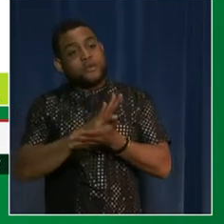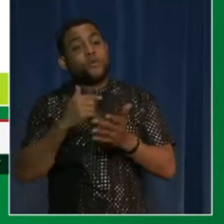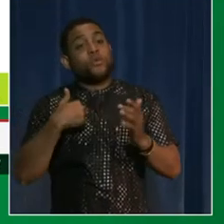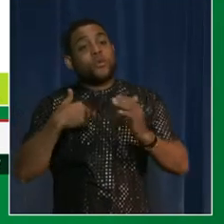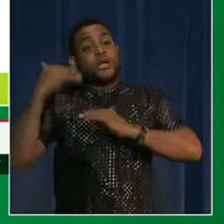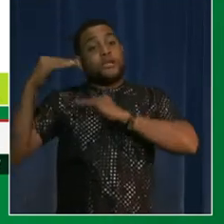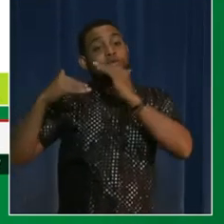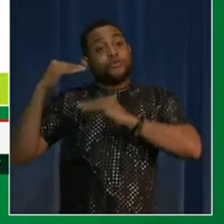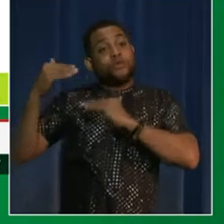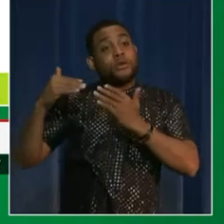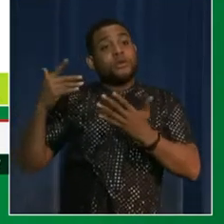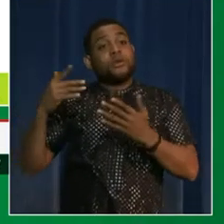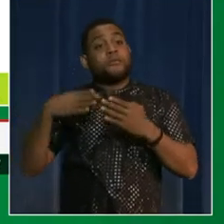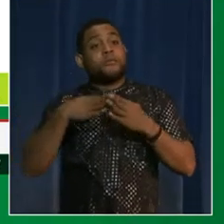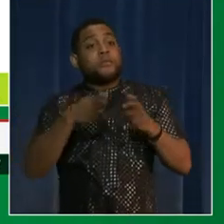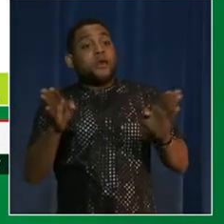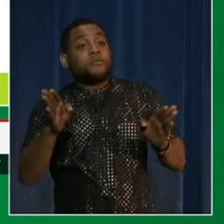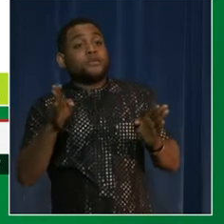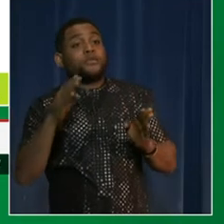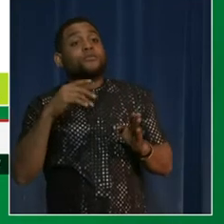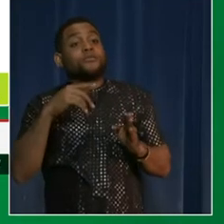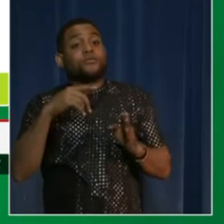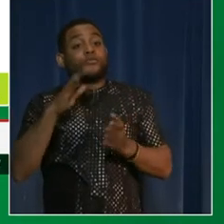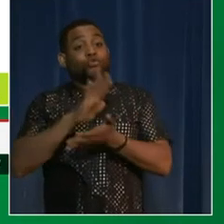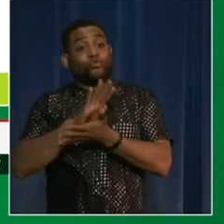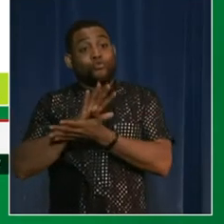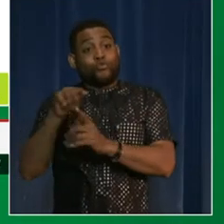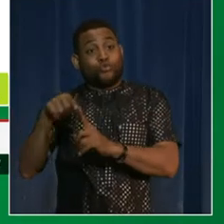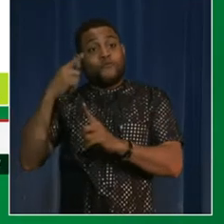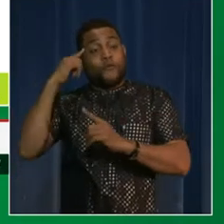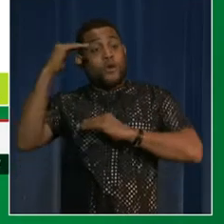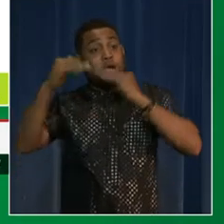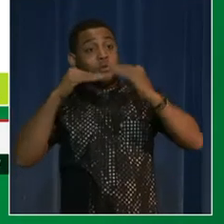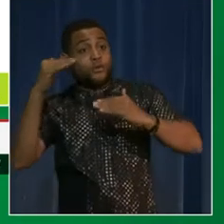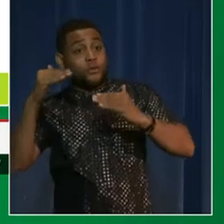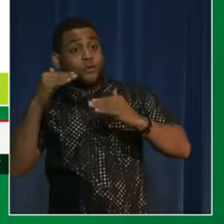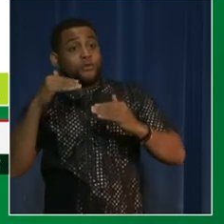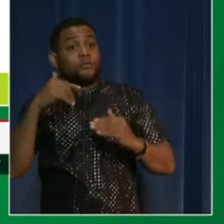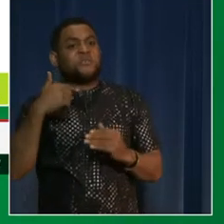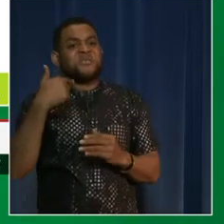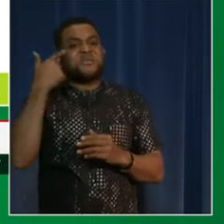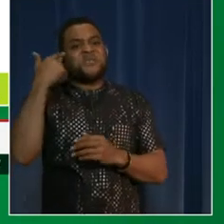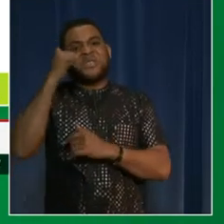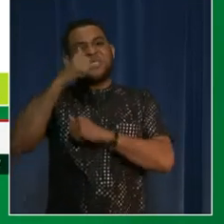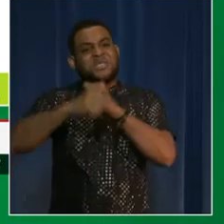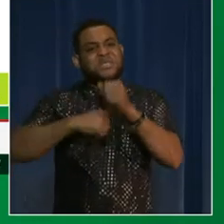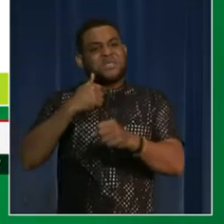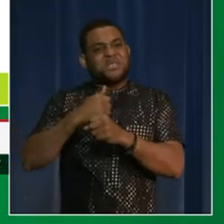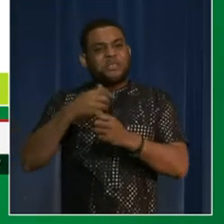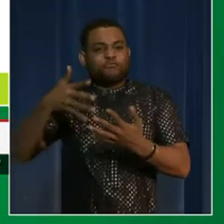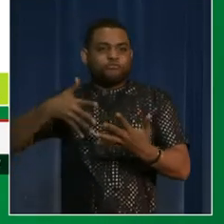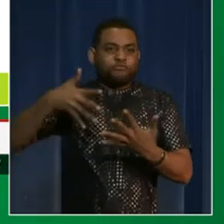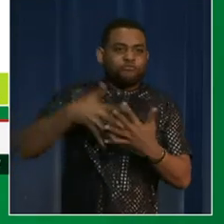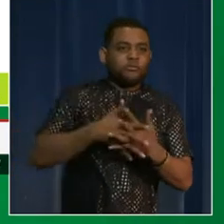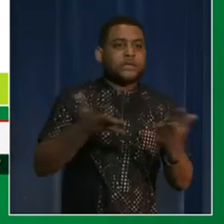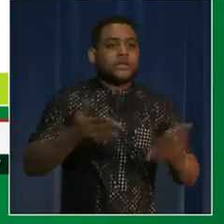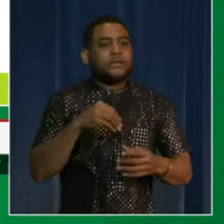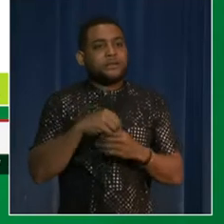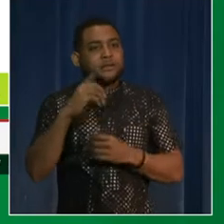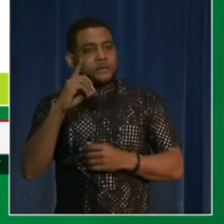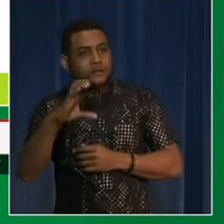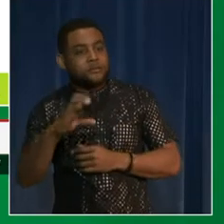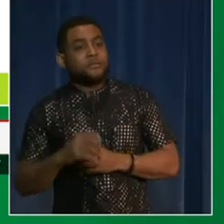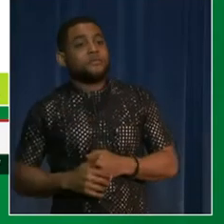be celebrating our 10th year of activity as a public charter school next year, deeply rooted in Washington, D.C. I'd like to